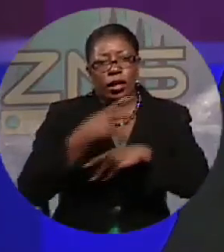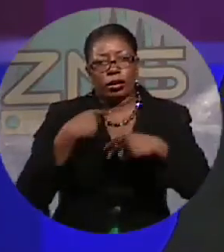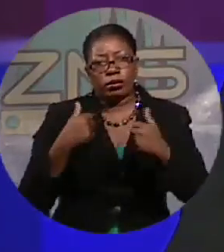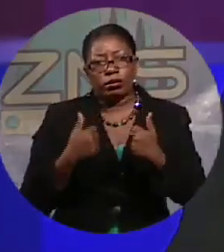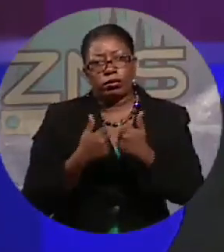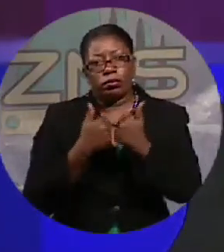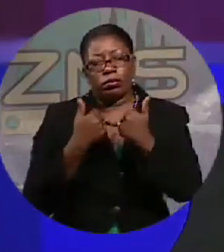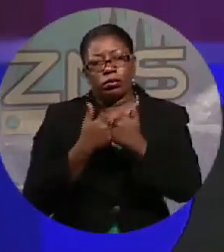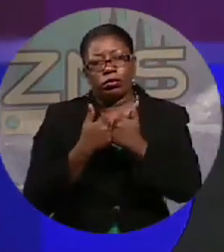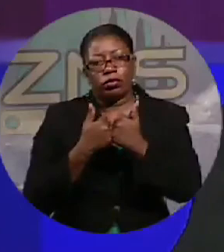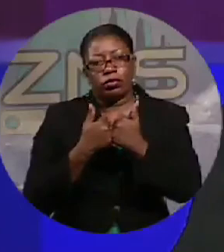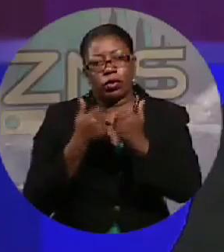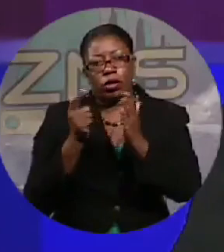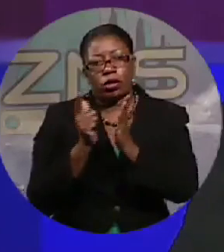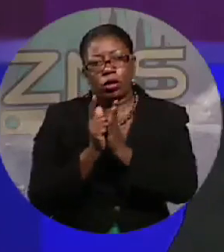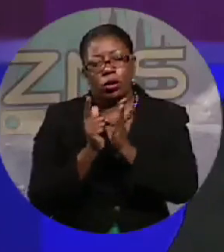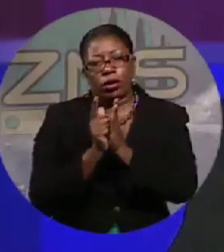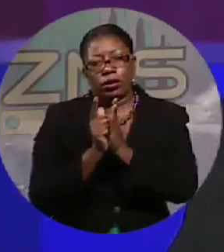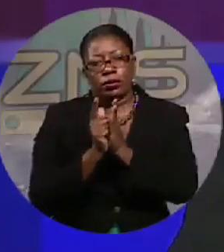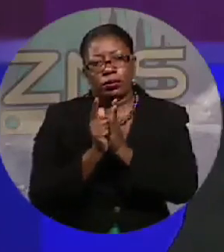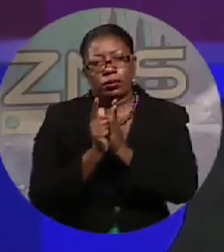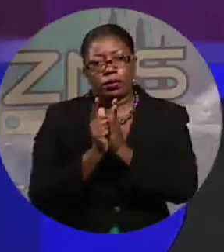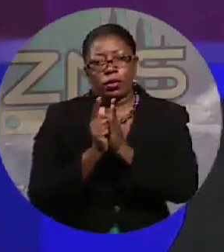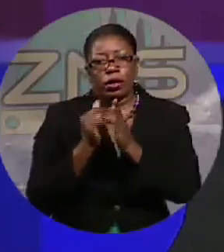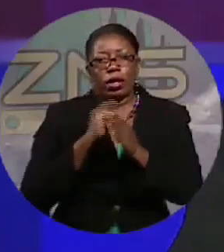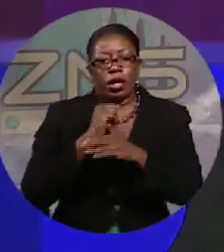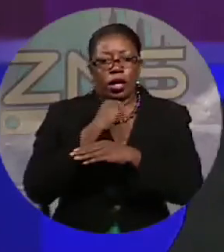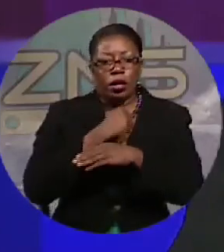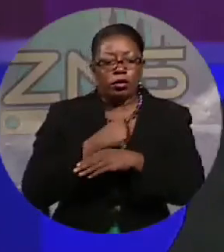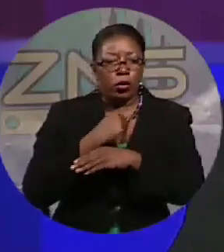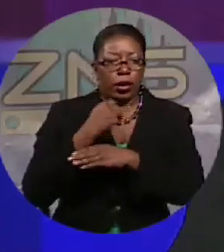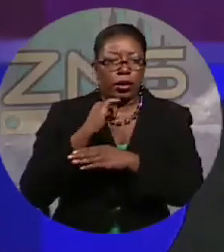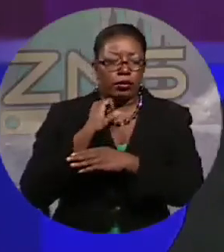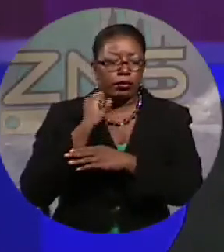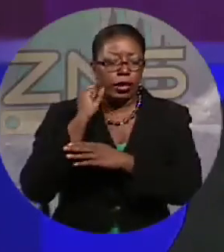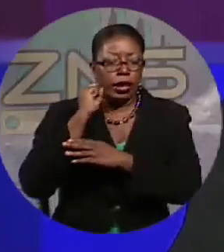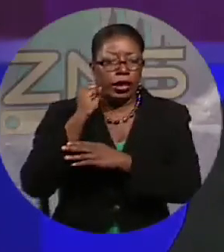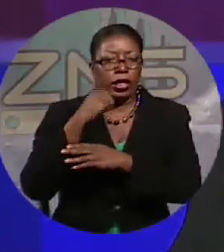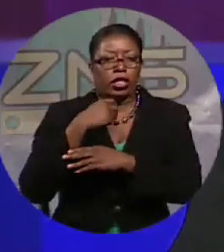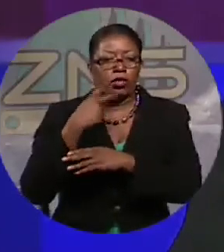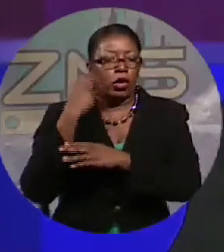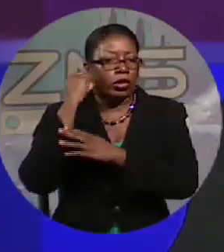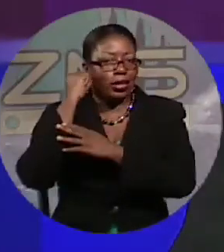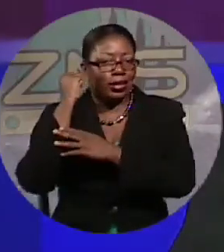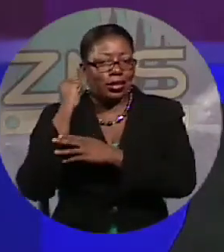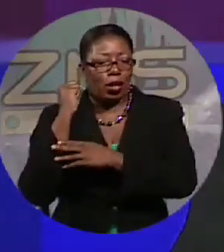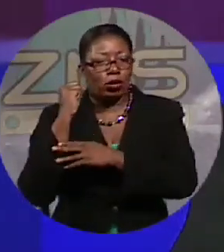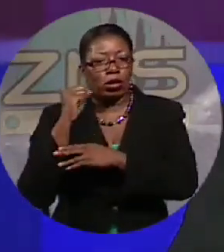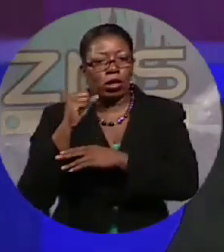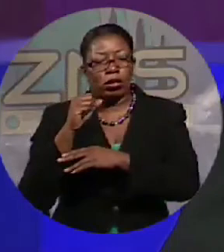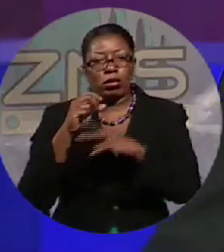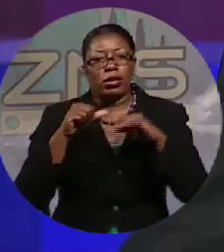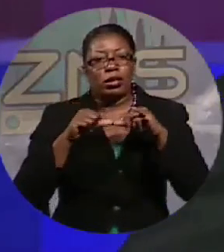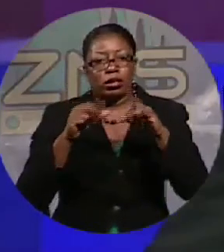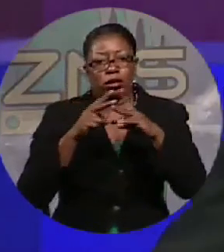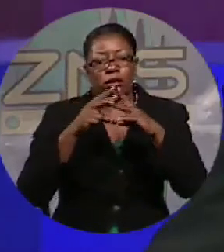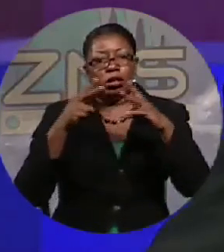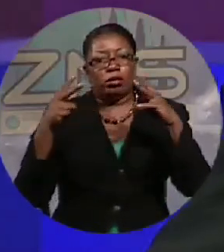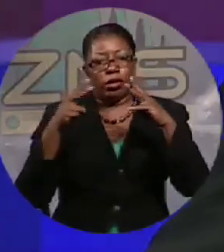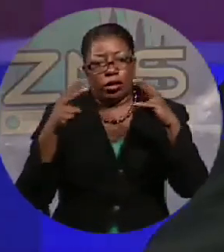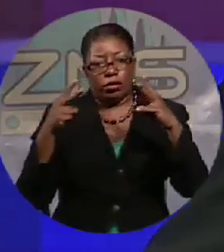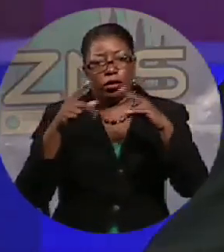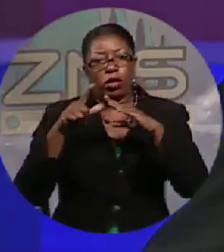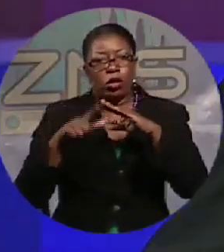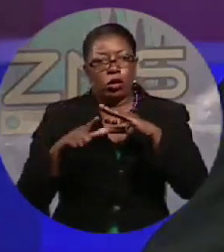for defense attorney Jairam Mangra. In the midst of cross-examination, he learned that he faced a contempt order in another court. That